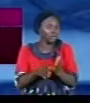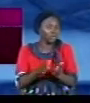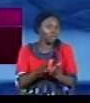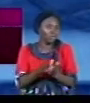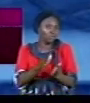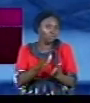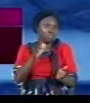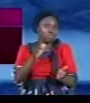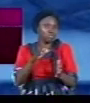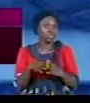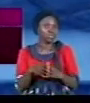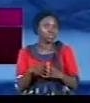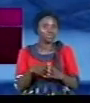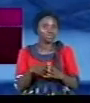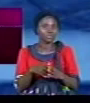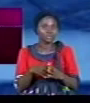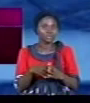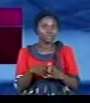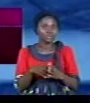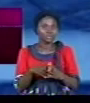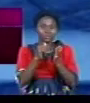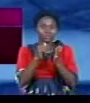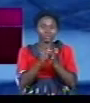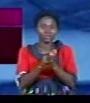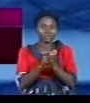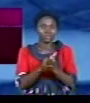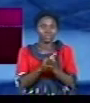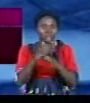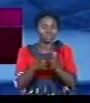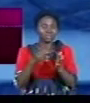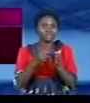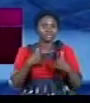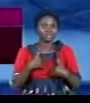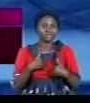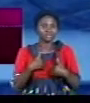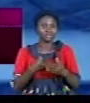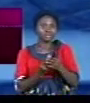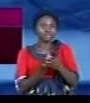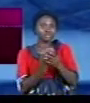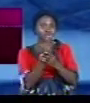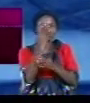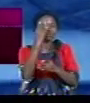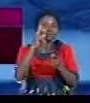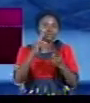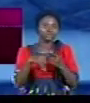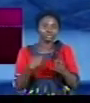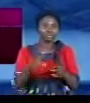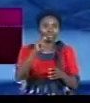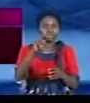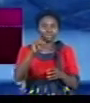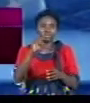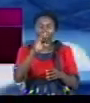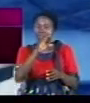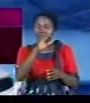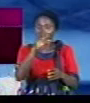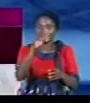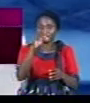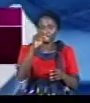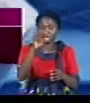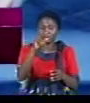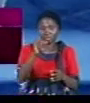stage. So, but I didn't know what to do. I've done the test they asked me to do. I've started taking the drugs. Then the Bayelsa Crusade,